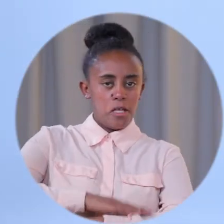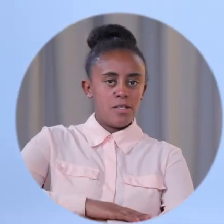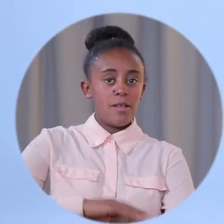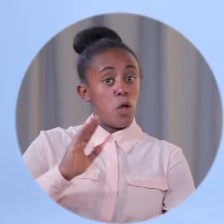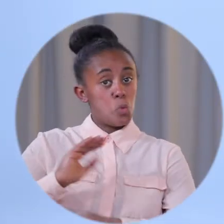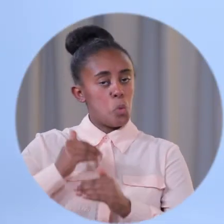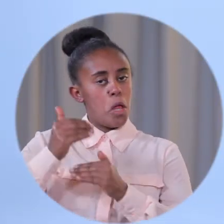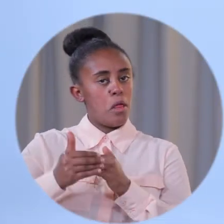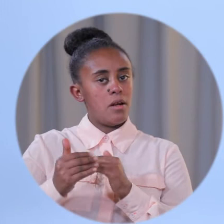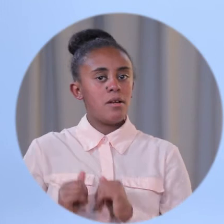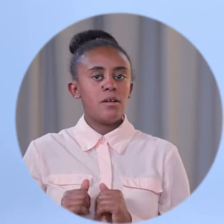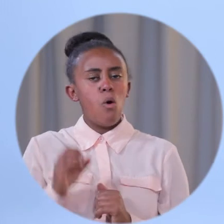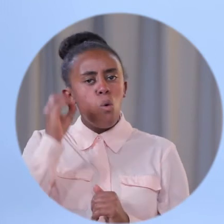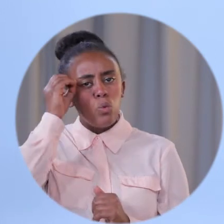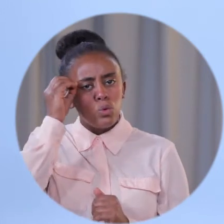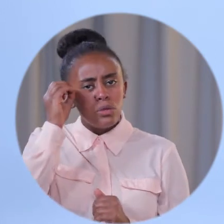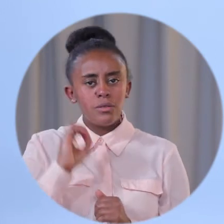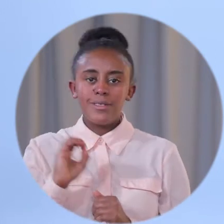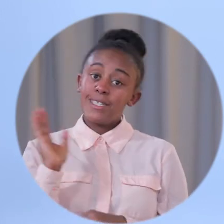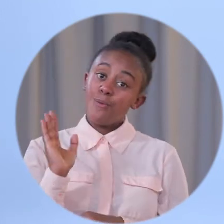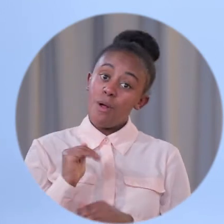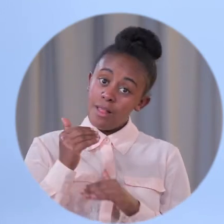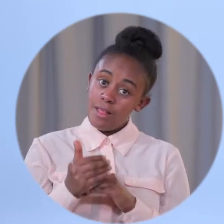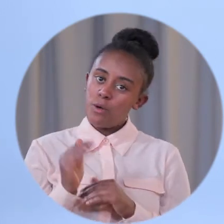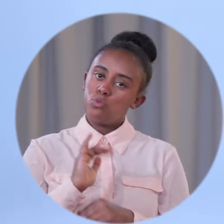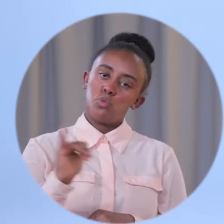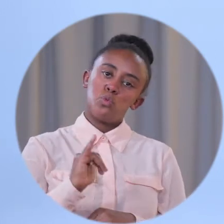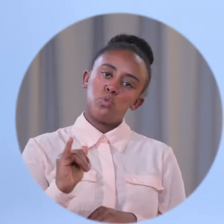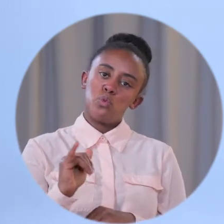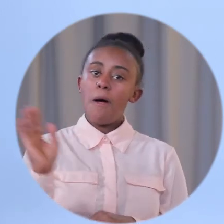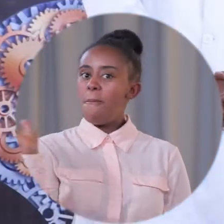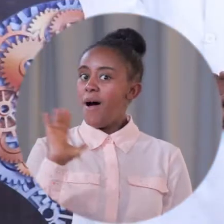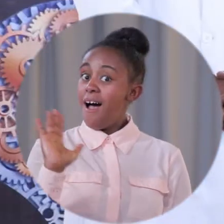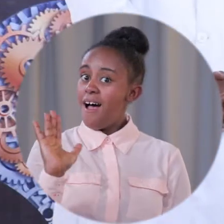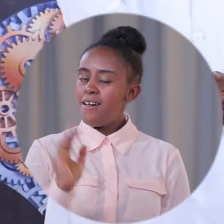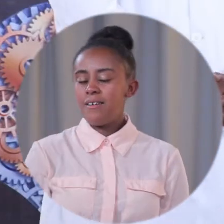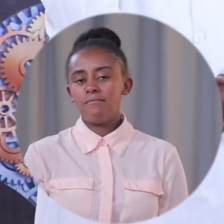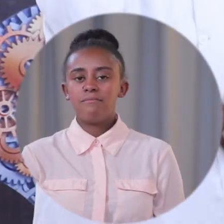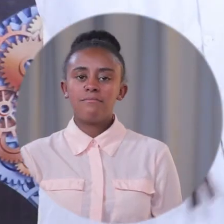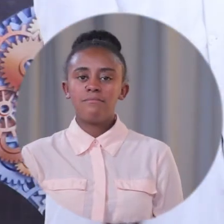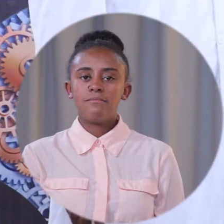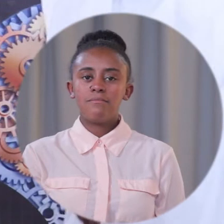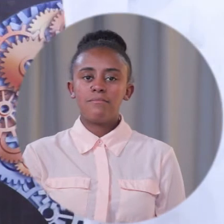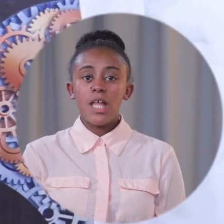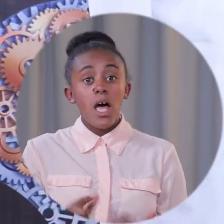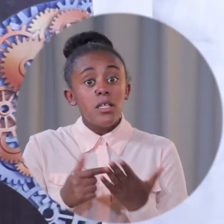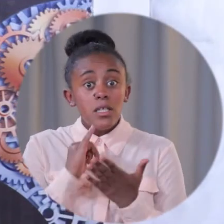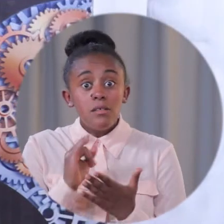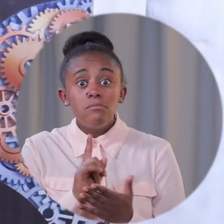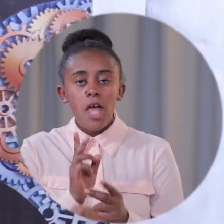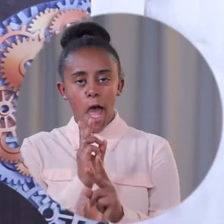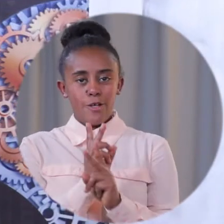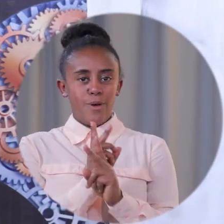you later. Urji, see you later too. Bye. So these are the